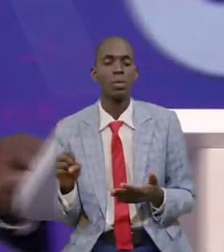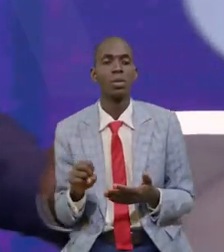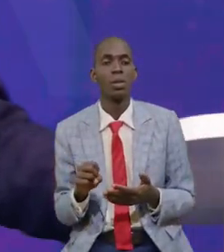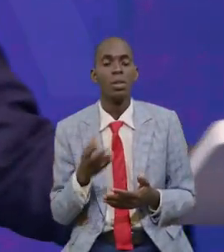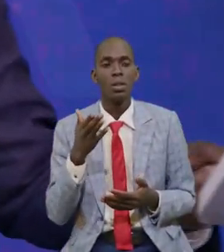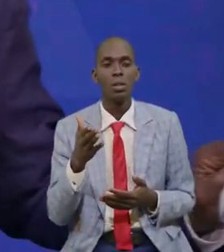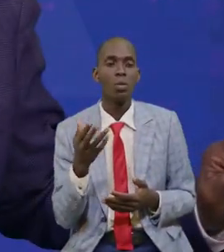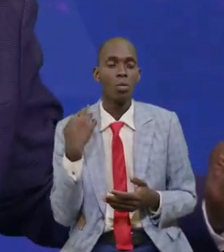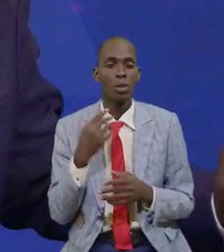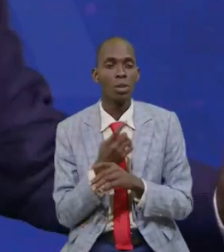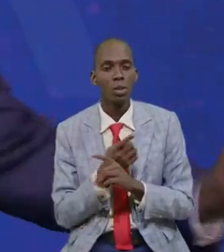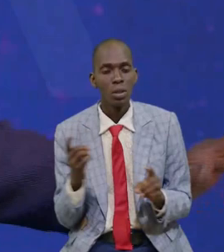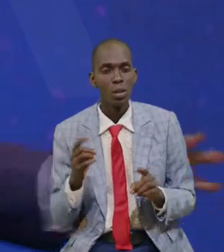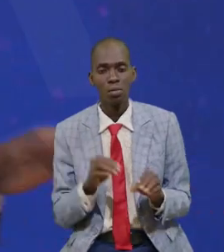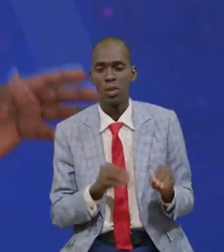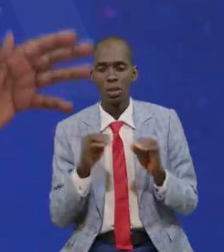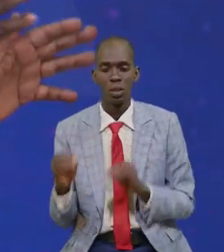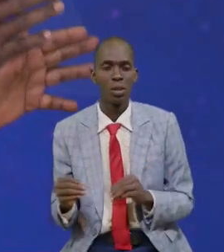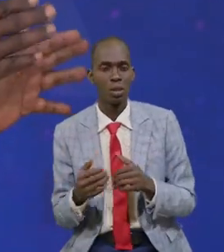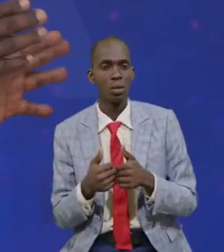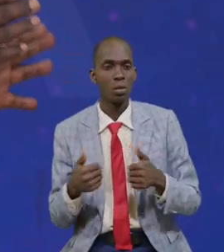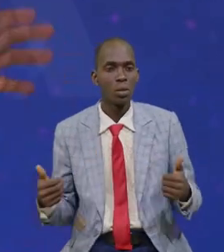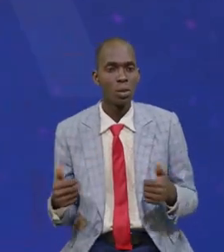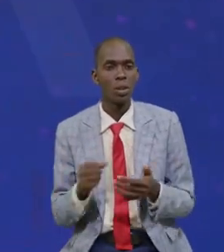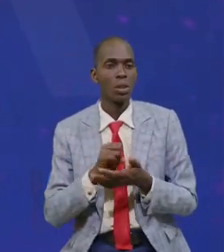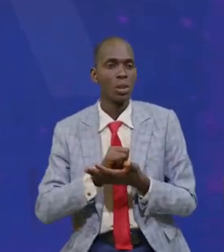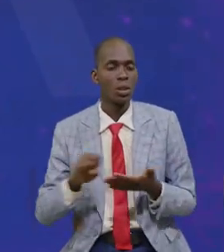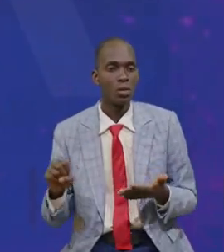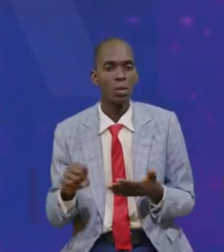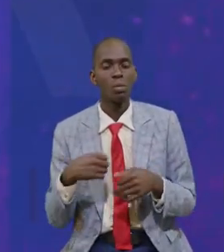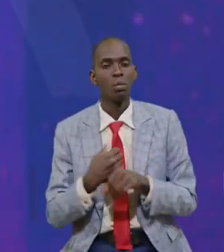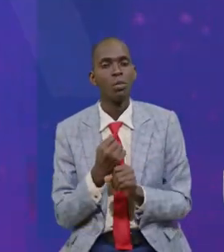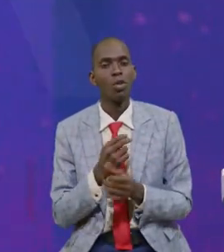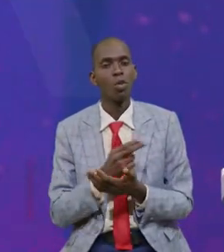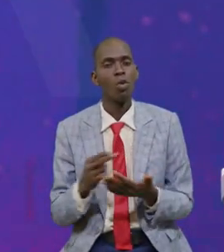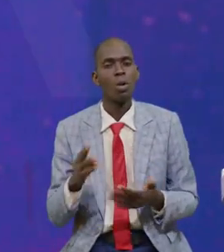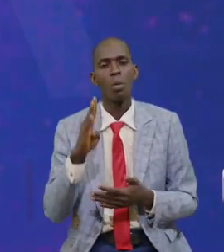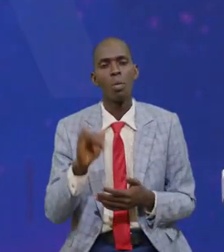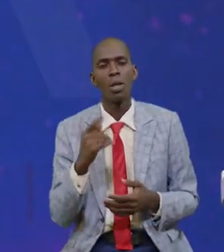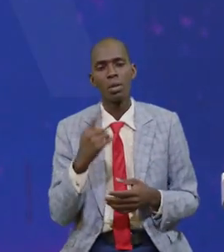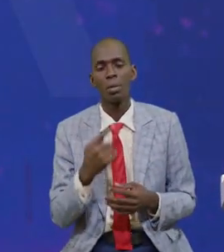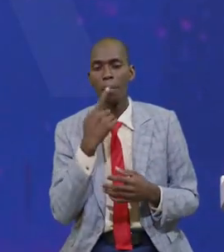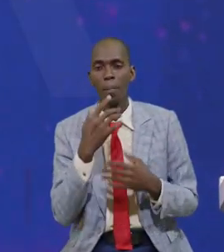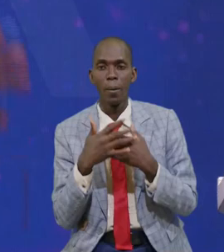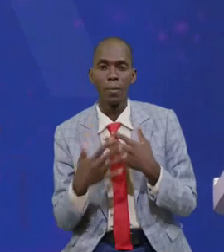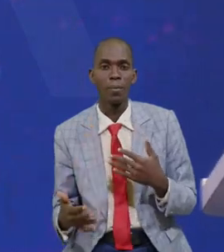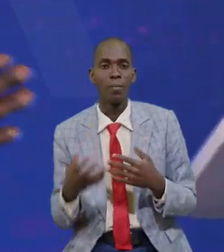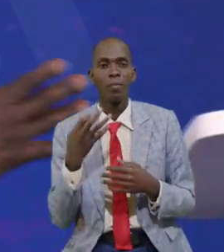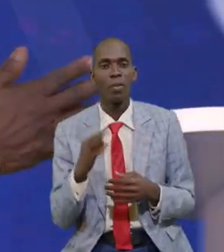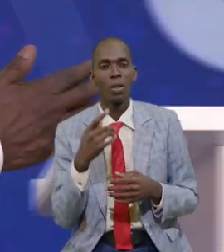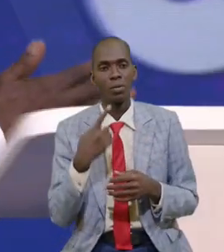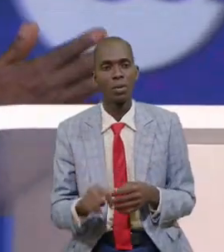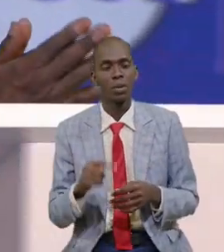saved. It was set apart. It was sanctified. It was made holy by the blood of the covenant.